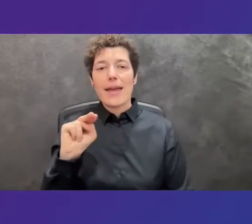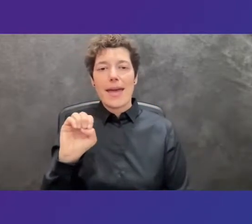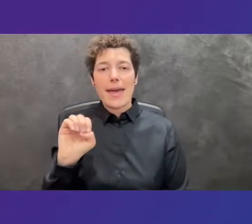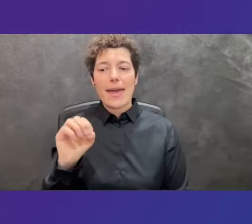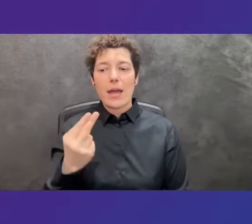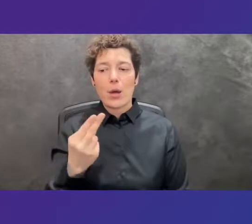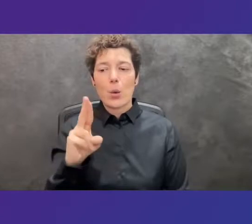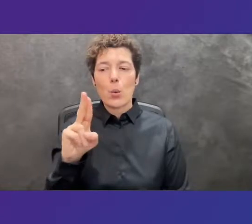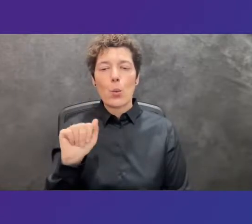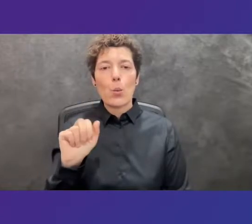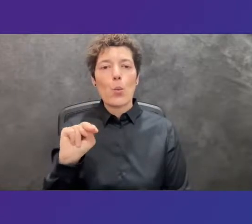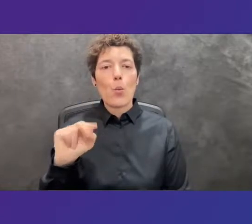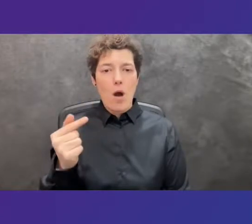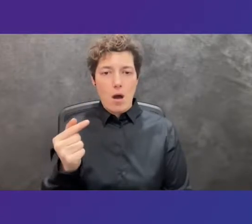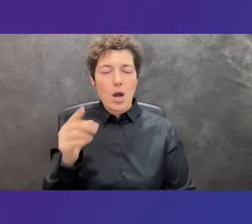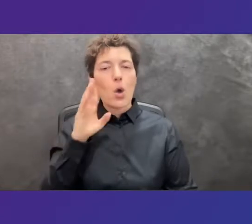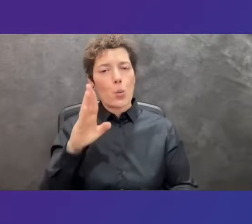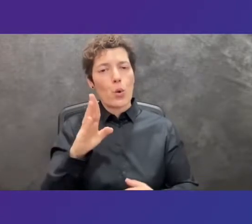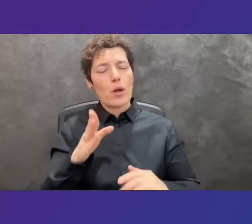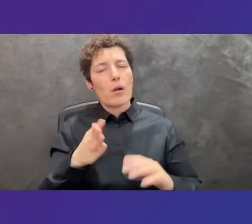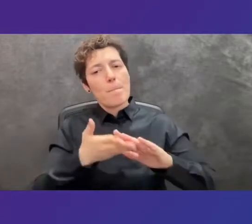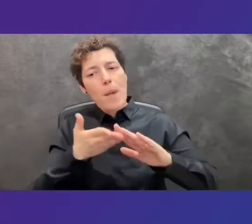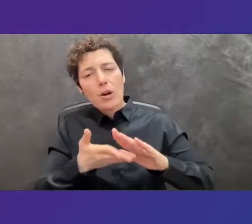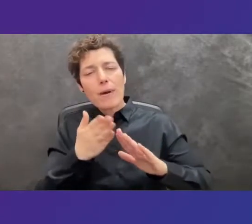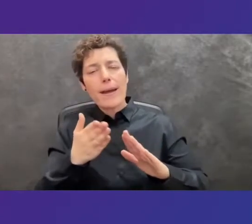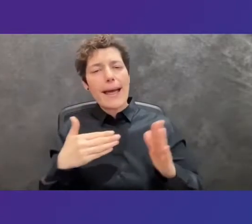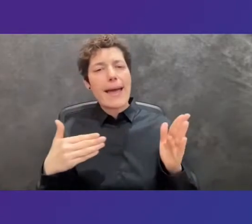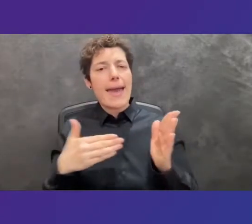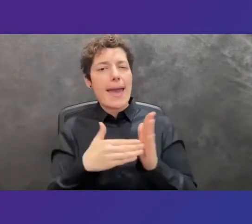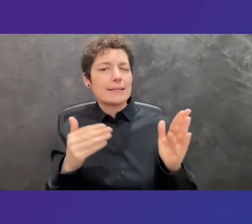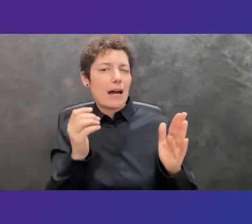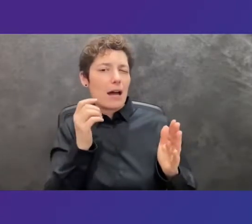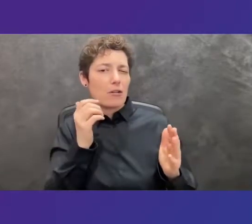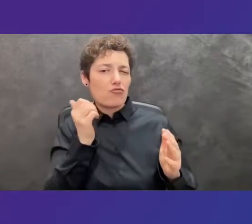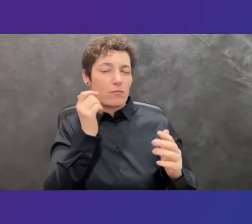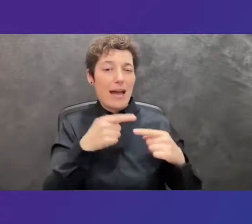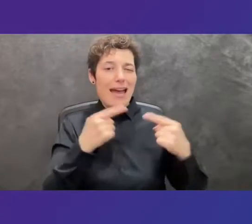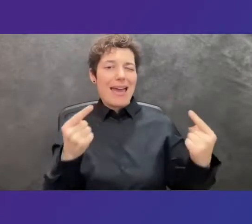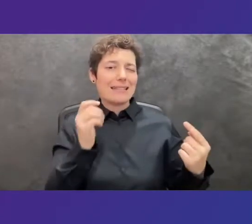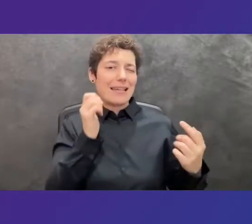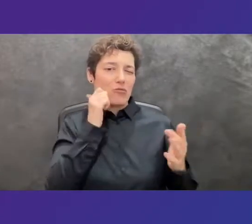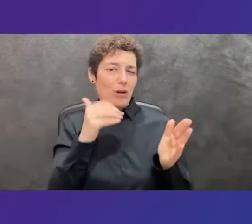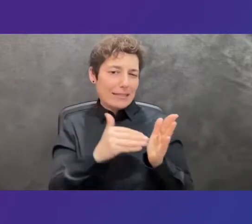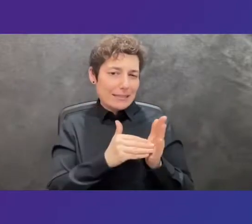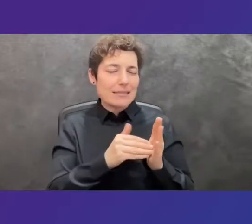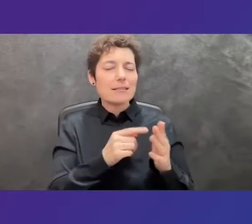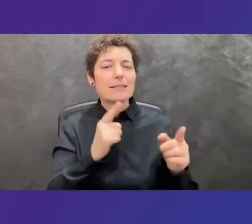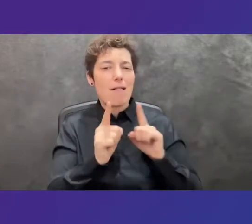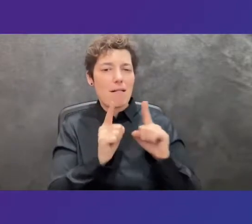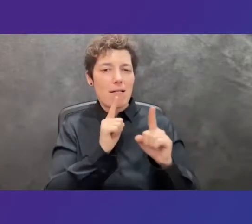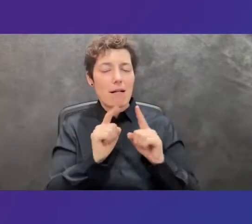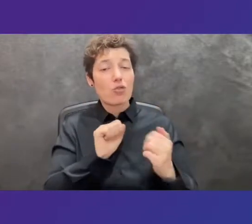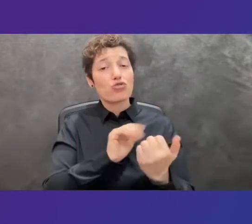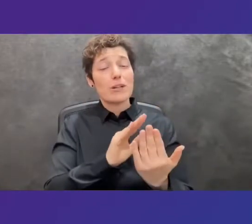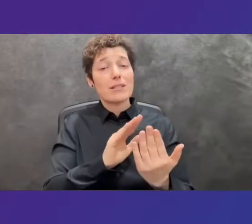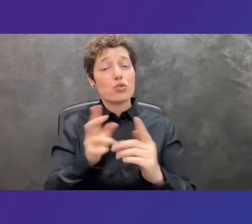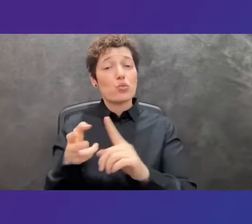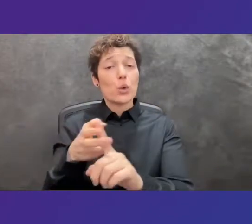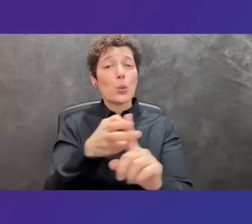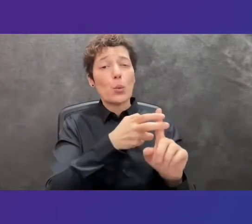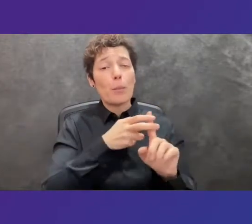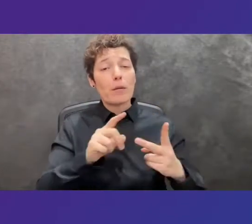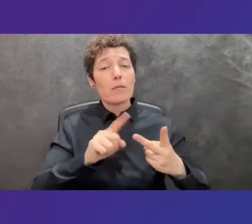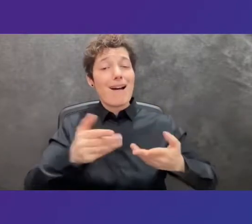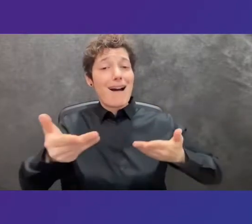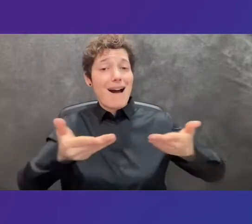and moderate an anti-racist dialogue that addresses recruitment, hiring, onboarding,